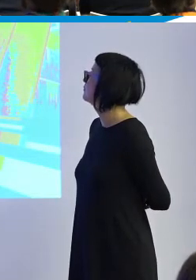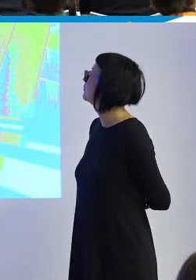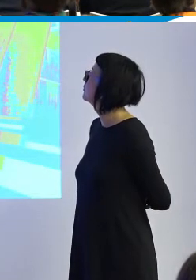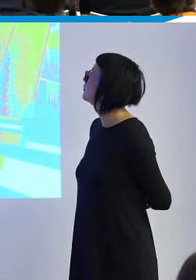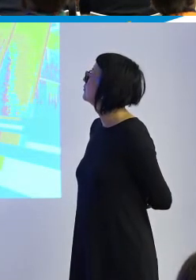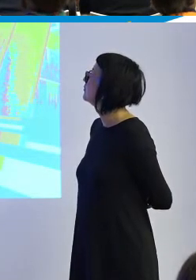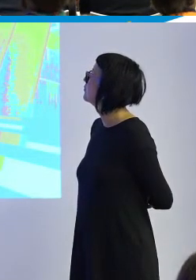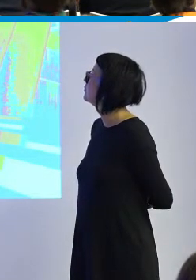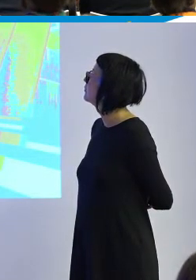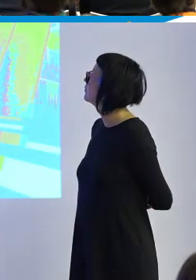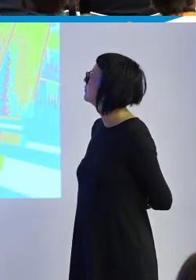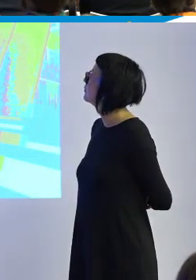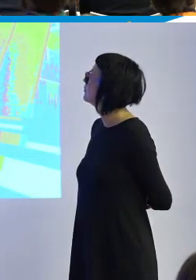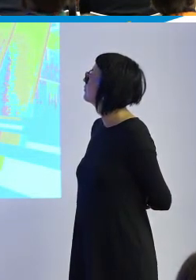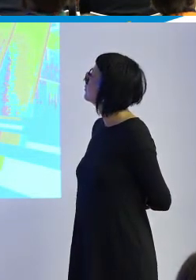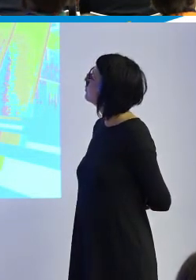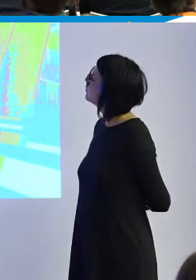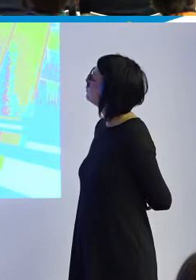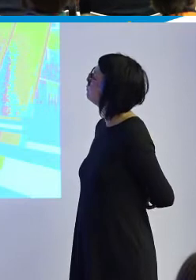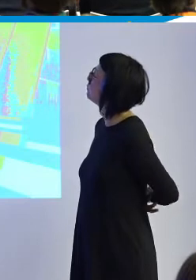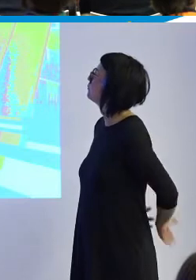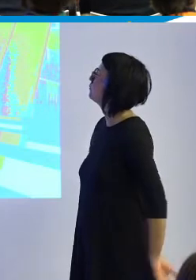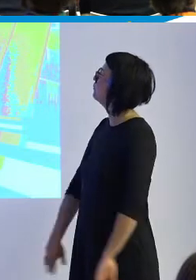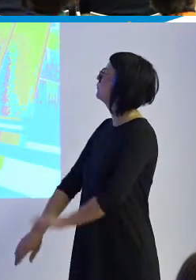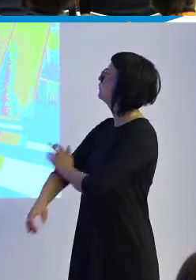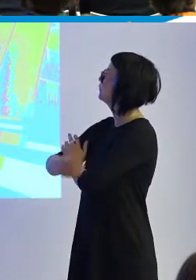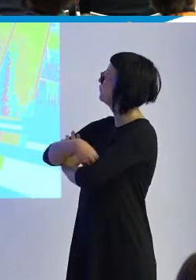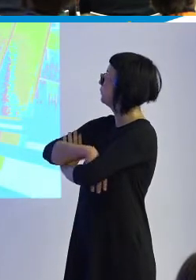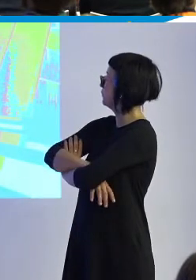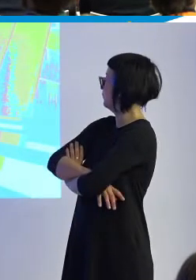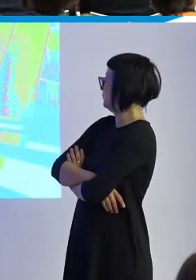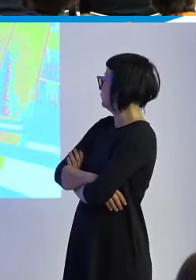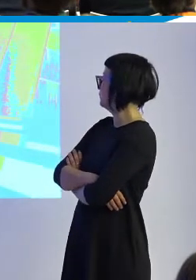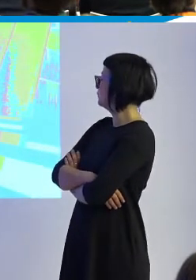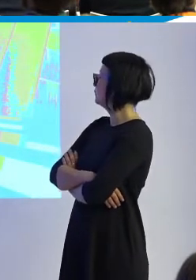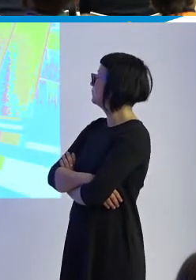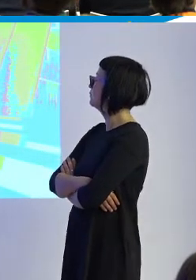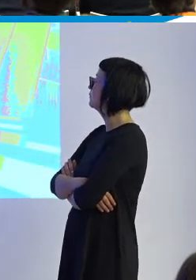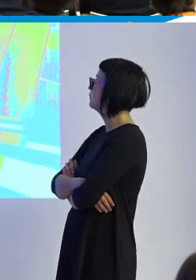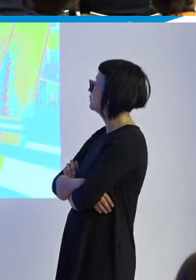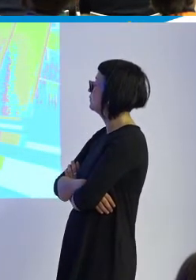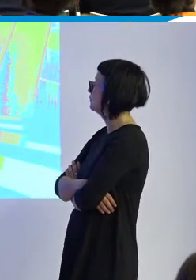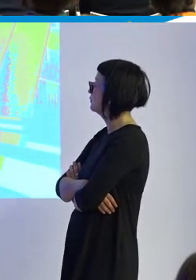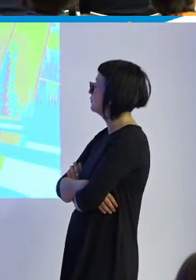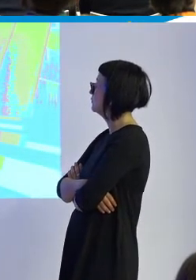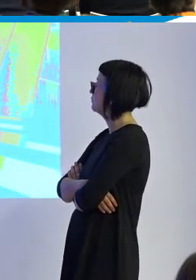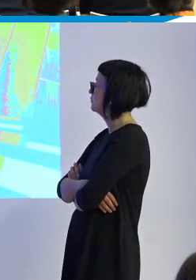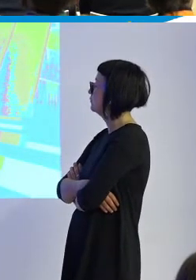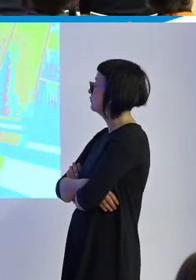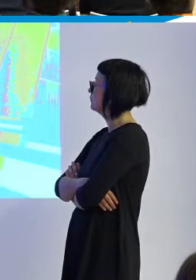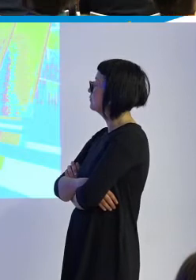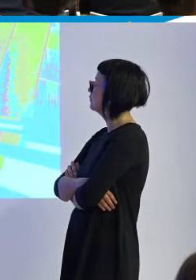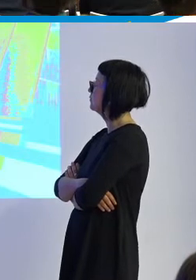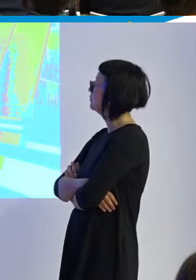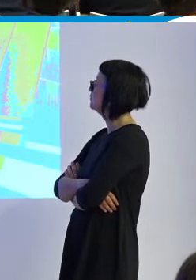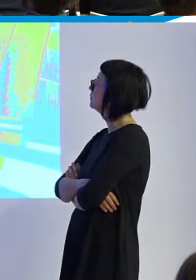power allowing the residents to make use of their own remaining muscle strength to stand up this robot will assist you to and from the